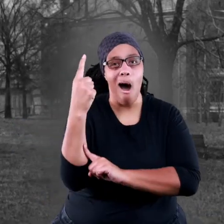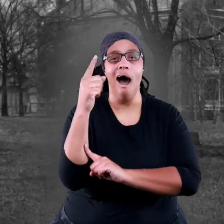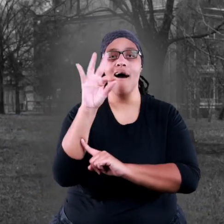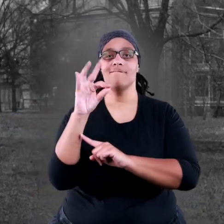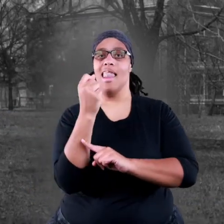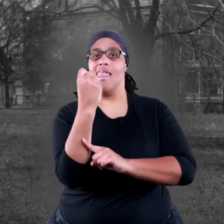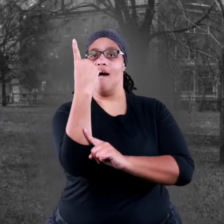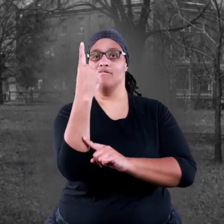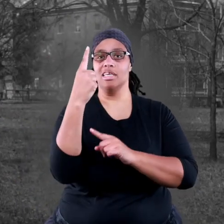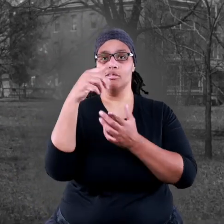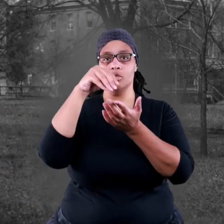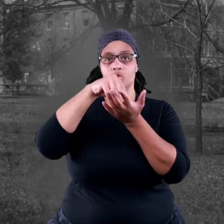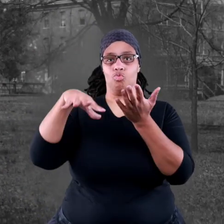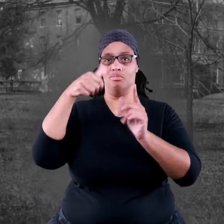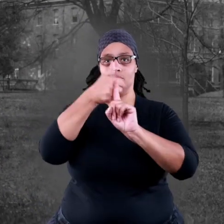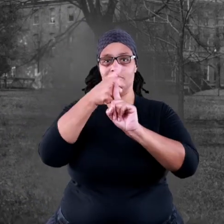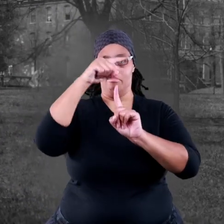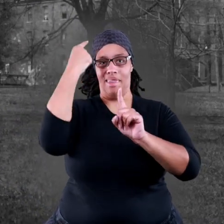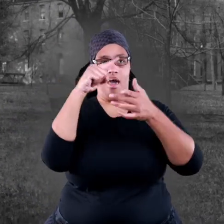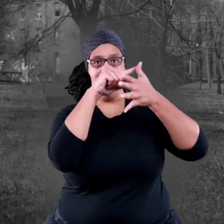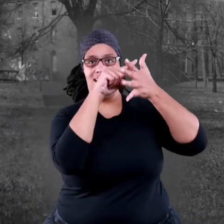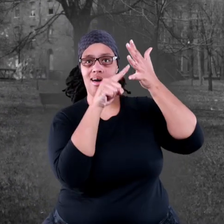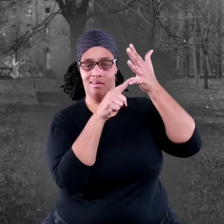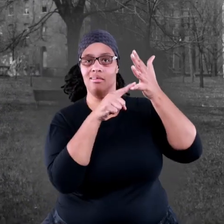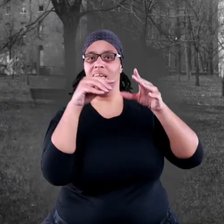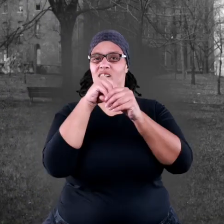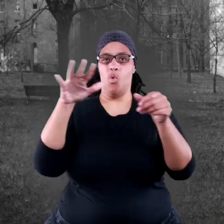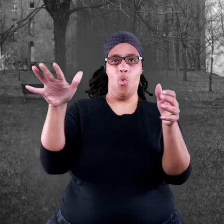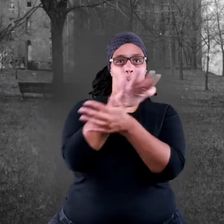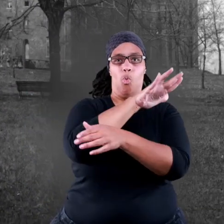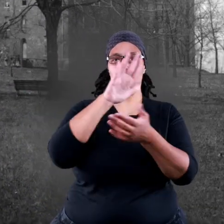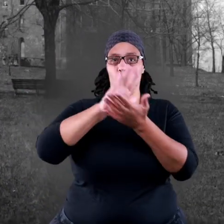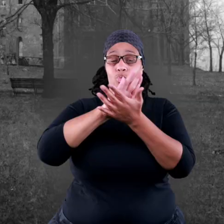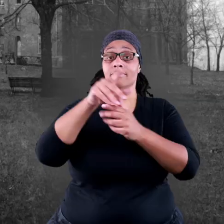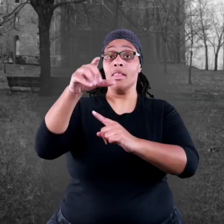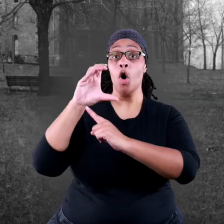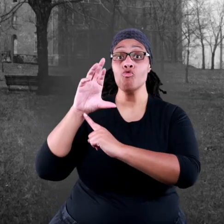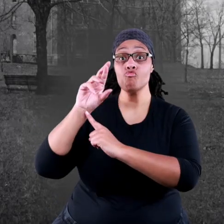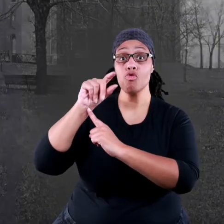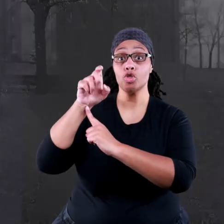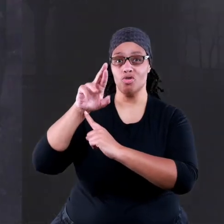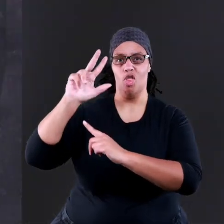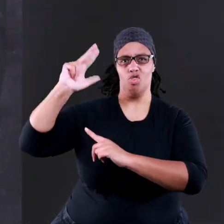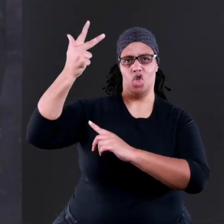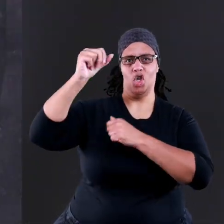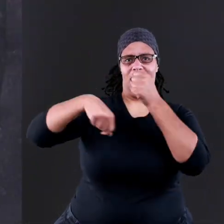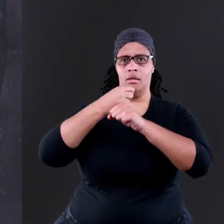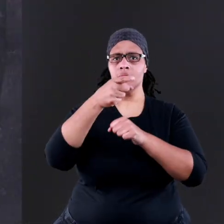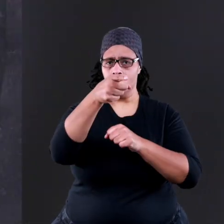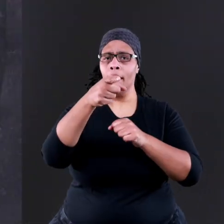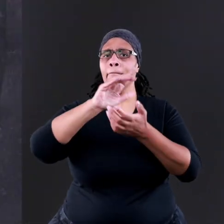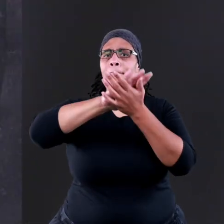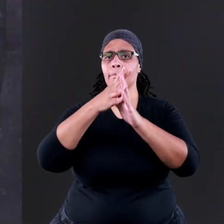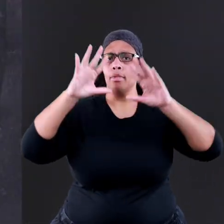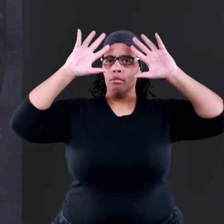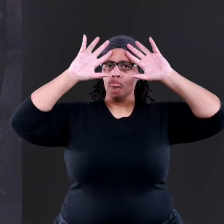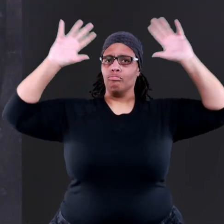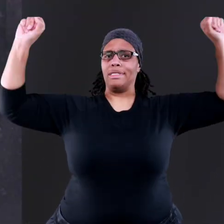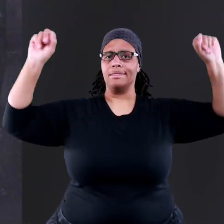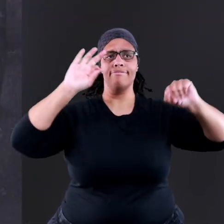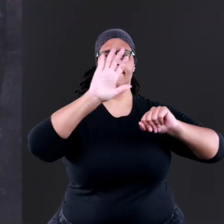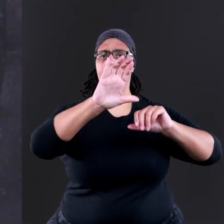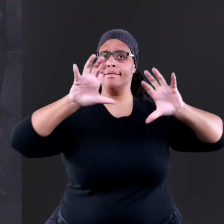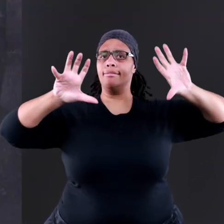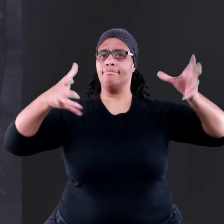was one of 11 black students in the whole school. In his third year at Crozer, King Jr.